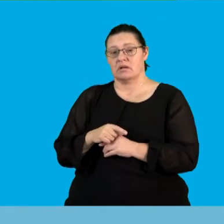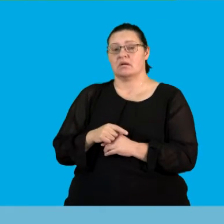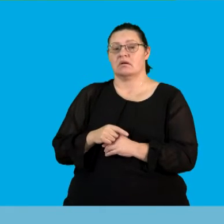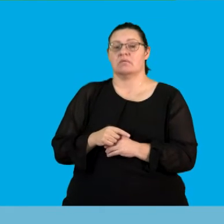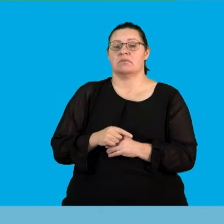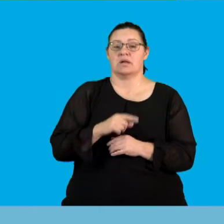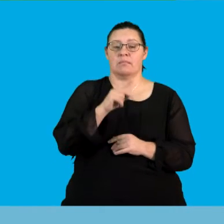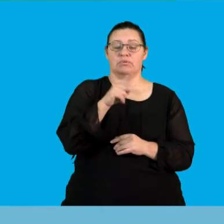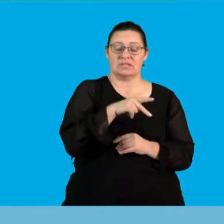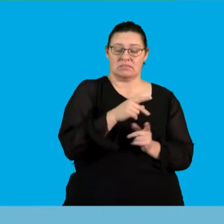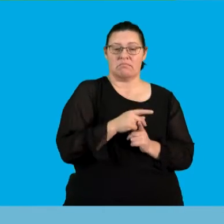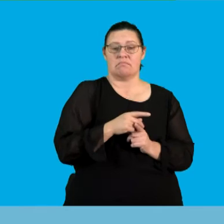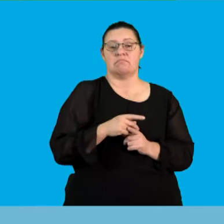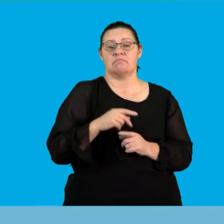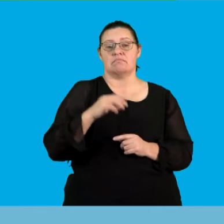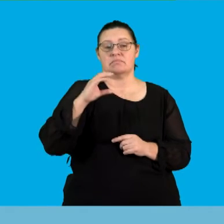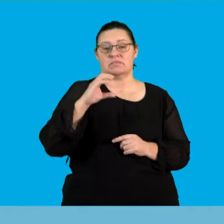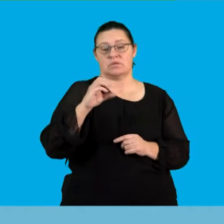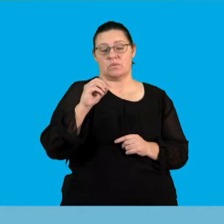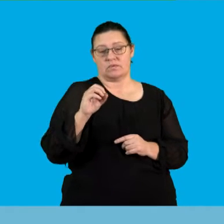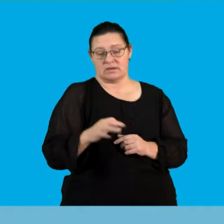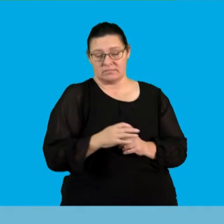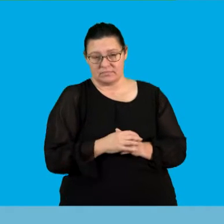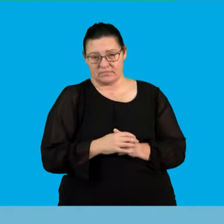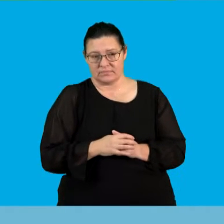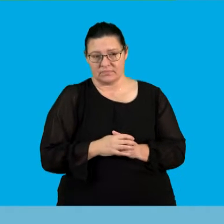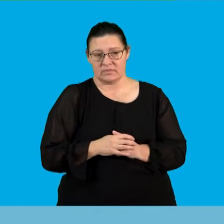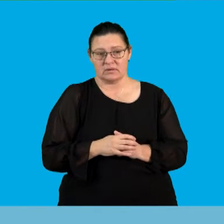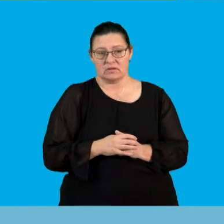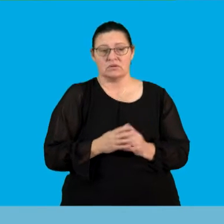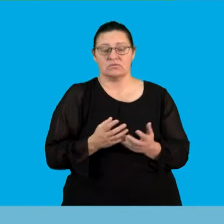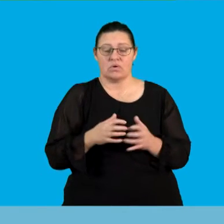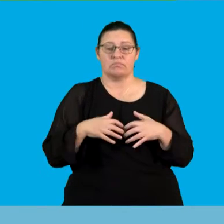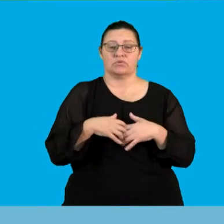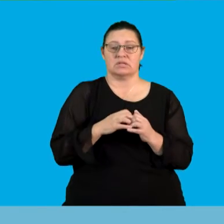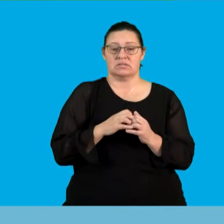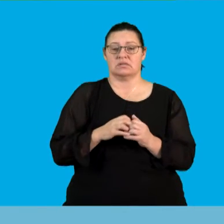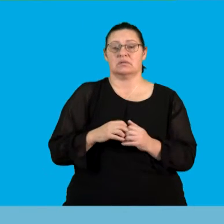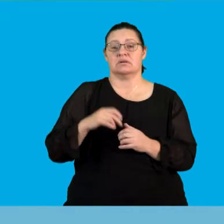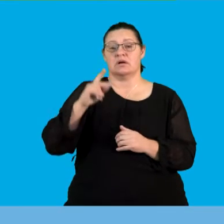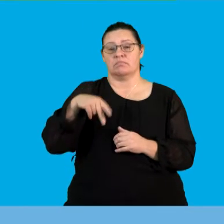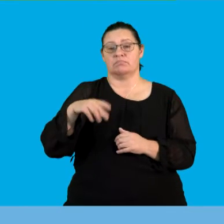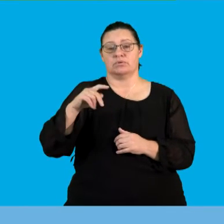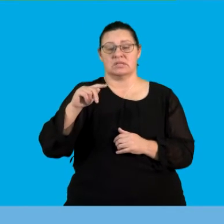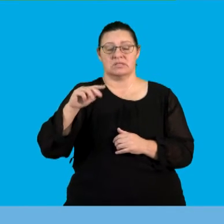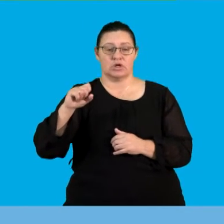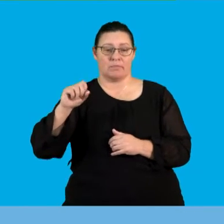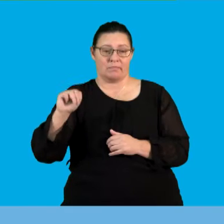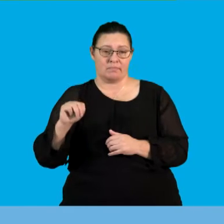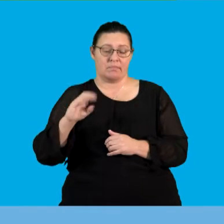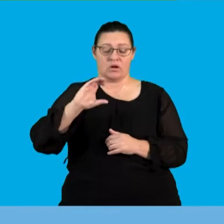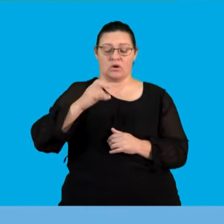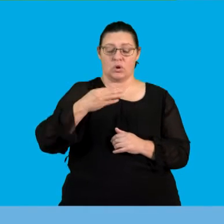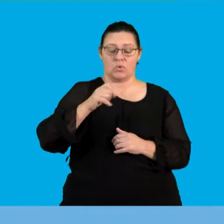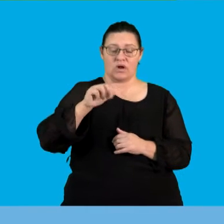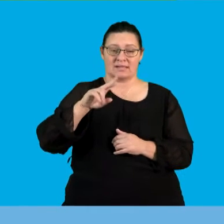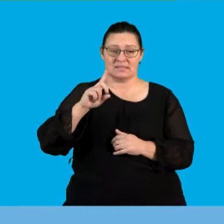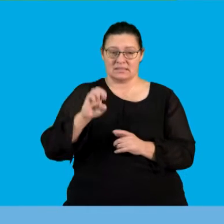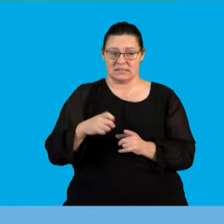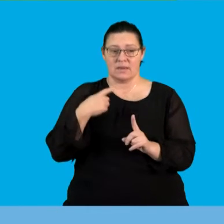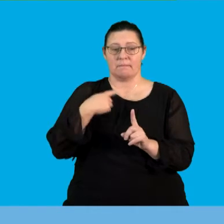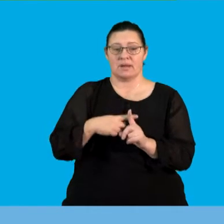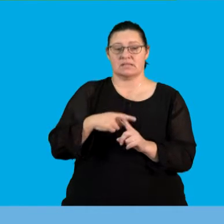a potassium carbonate. So hydrochloric acid plus potassium carbonate will produce the potassium chloride and the